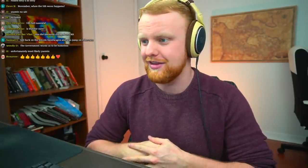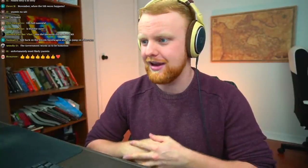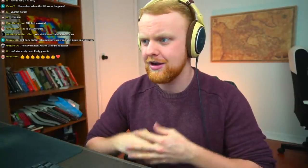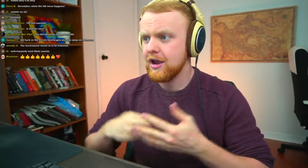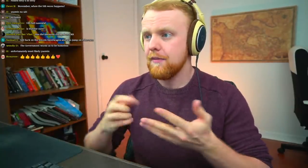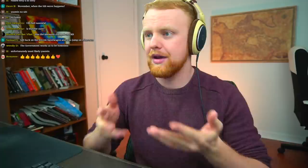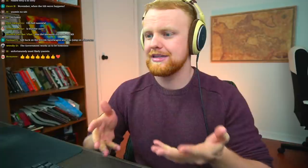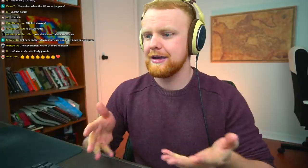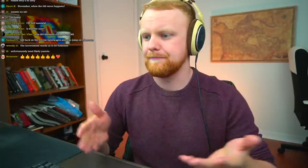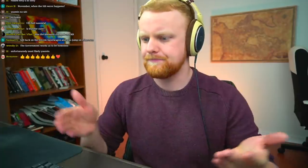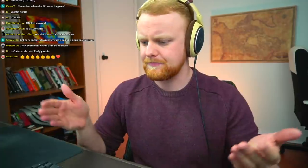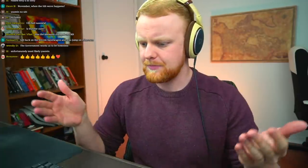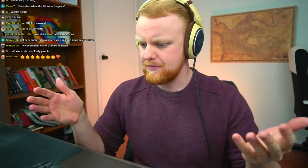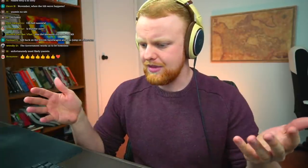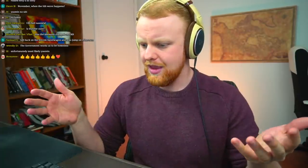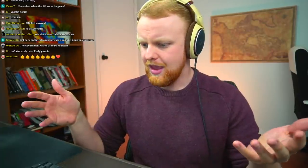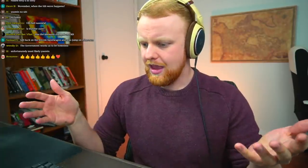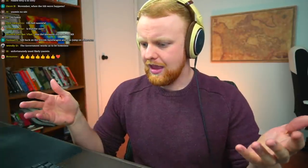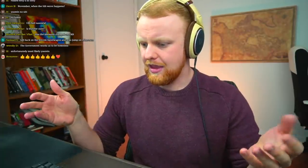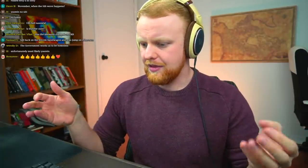place around there. But